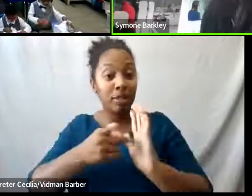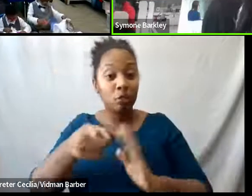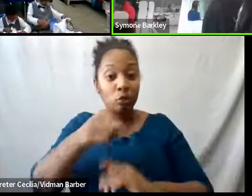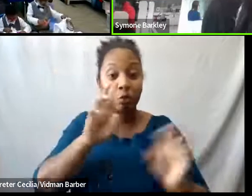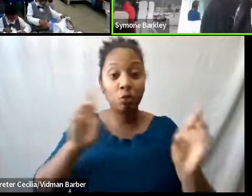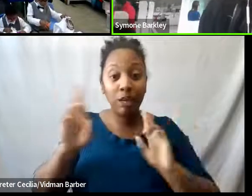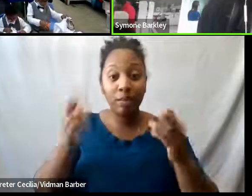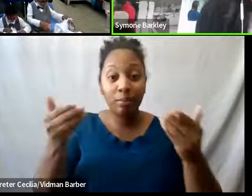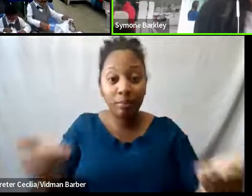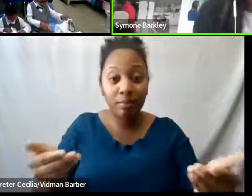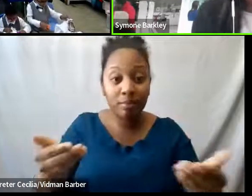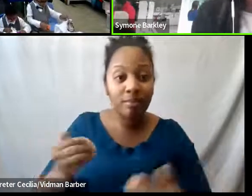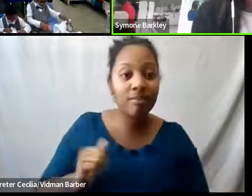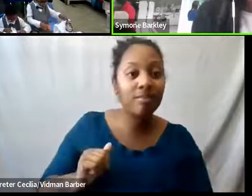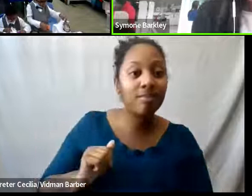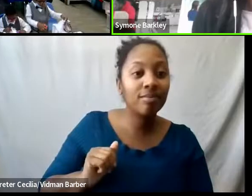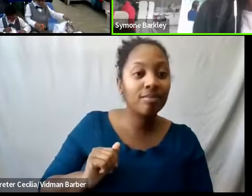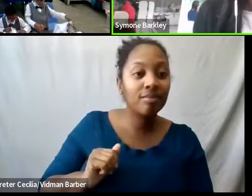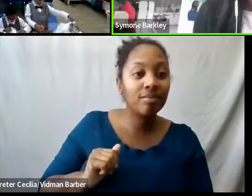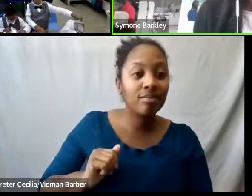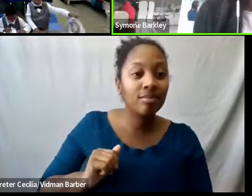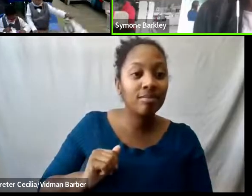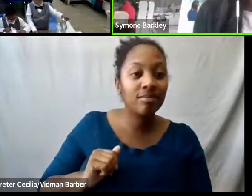Oh, I see some of my friends with